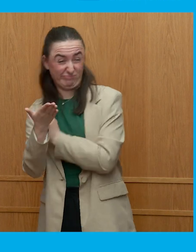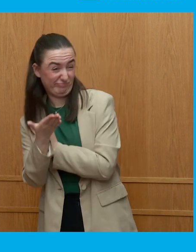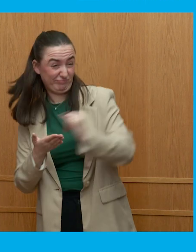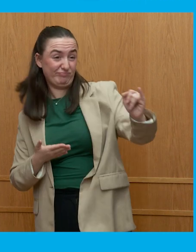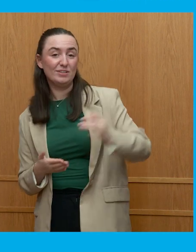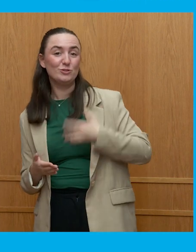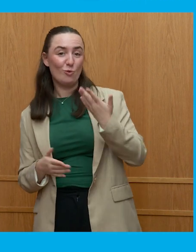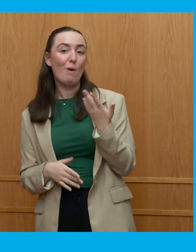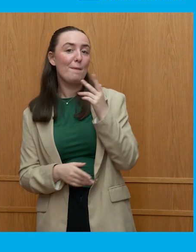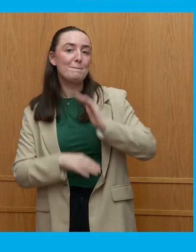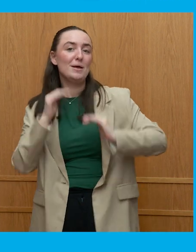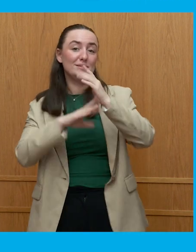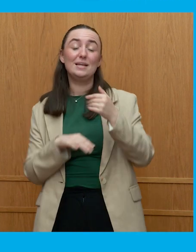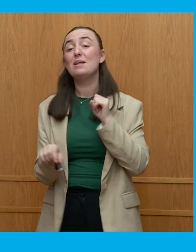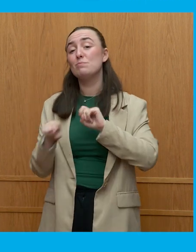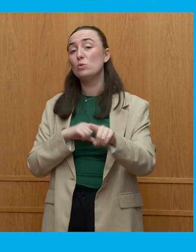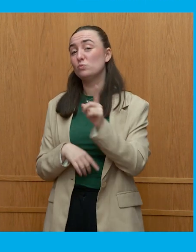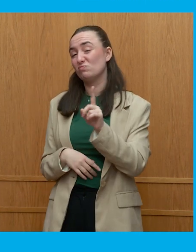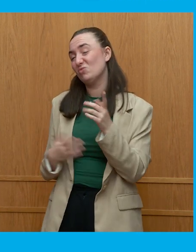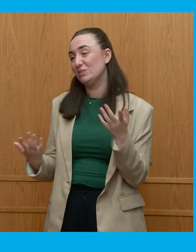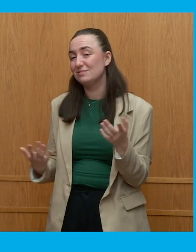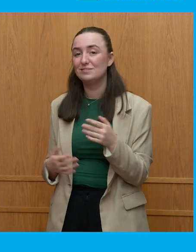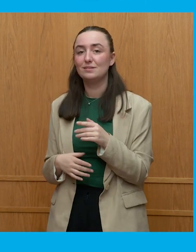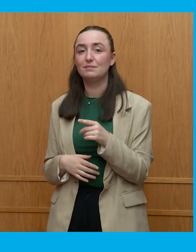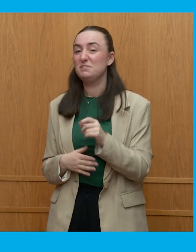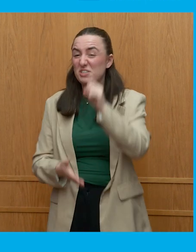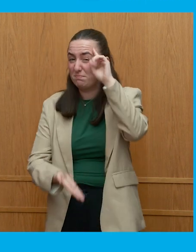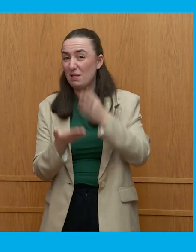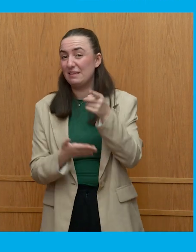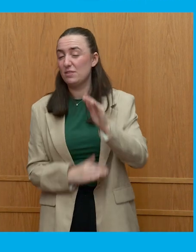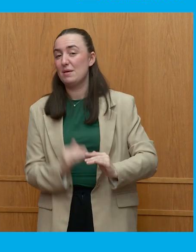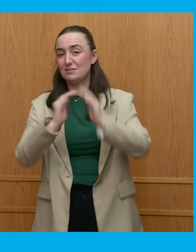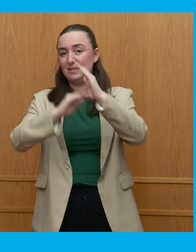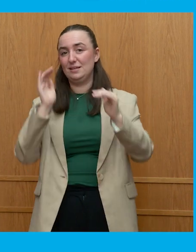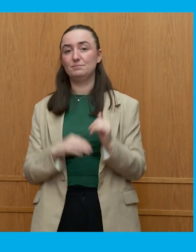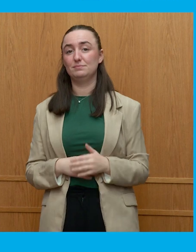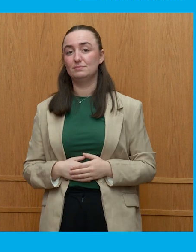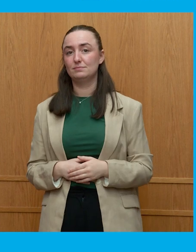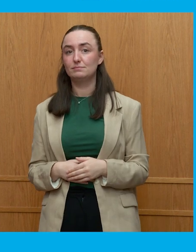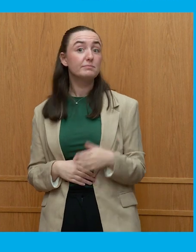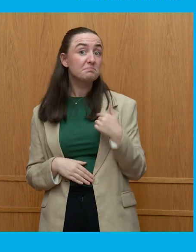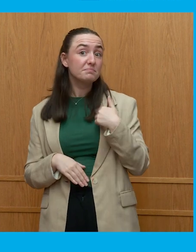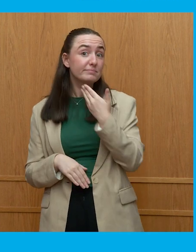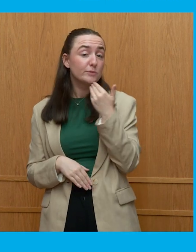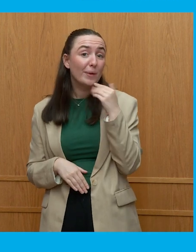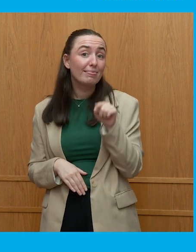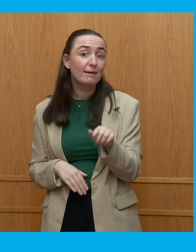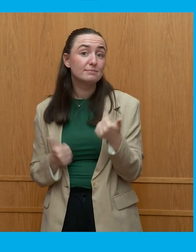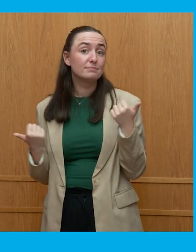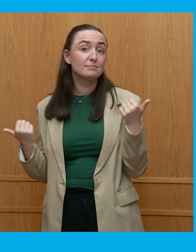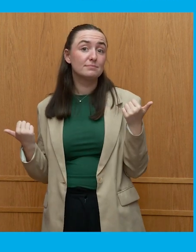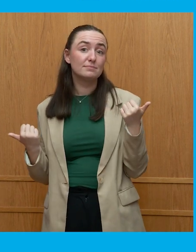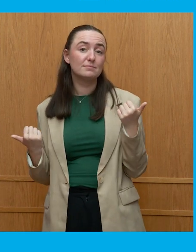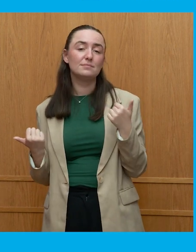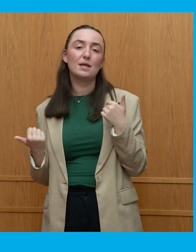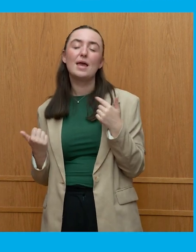Mostly to their credit, it wasn't about personalities or people, it was just about they didn't believe in it. I didn't mind that at all. That was fine. I had less